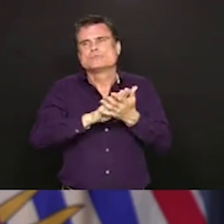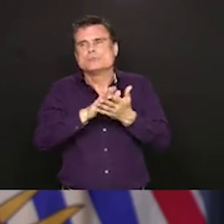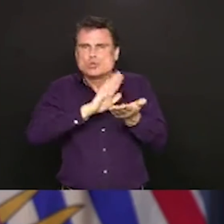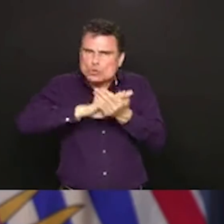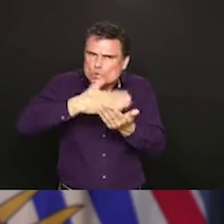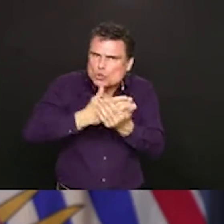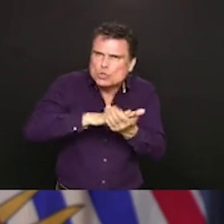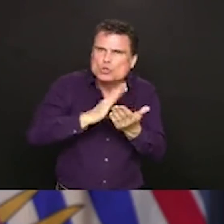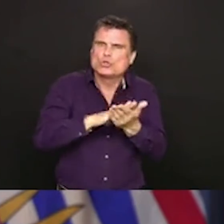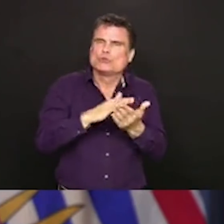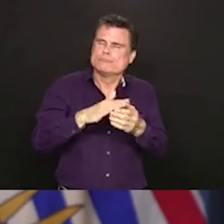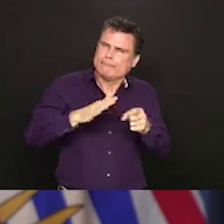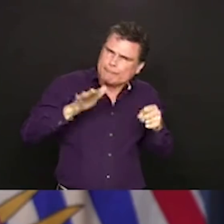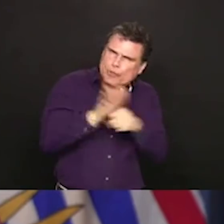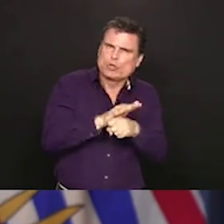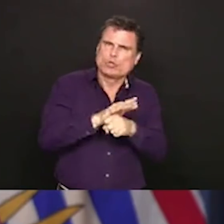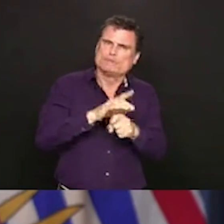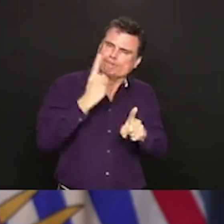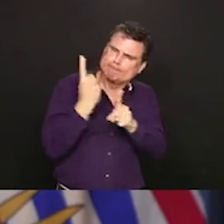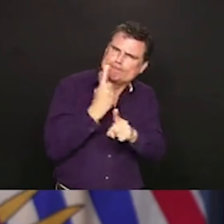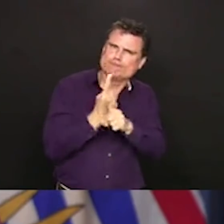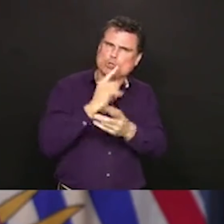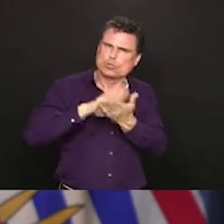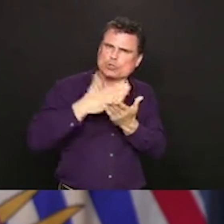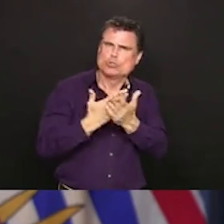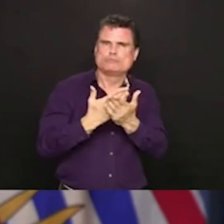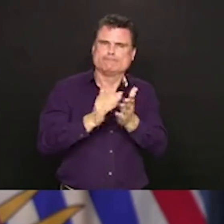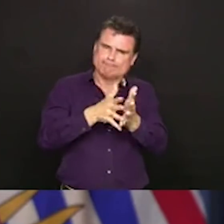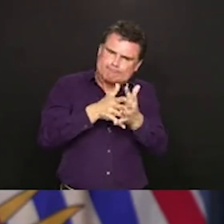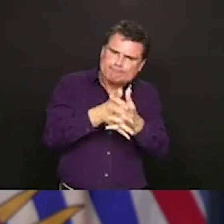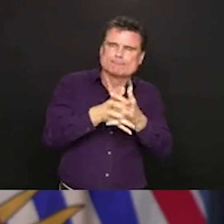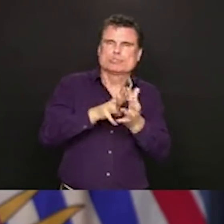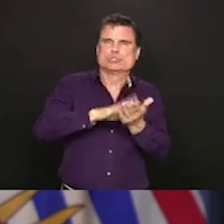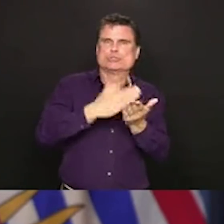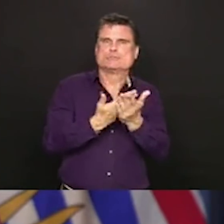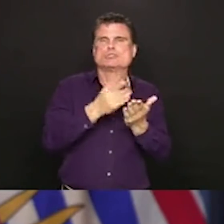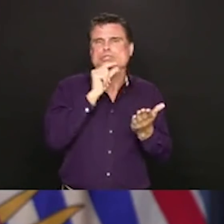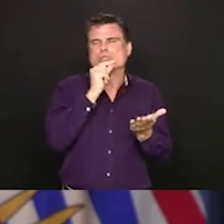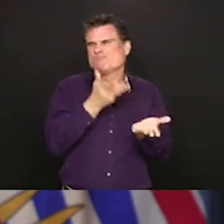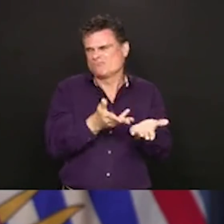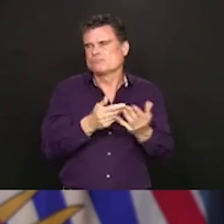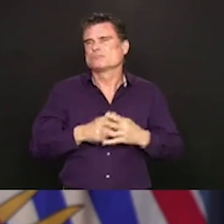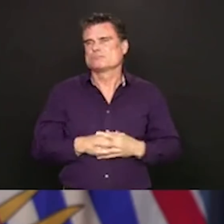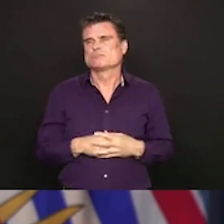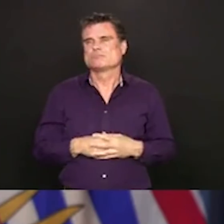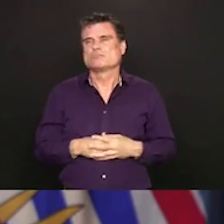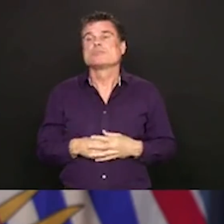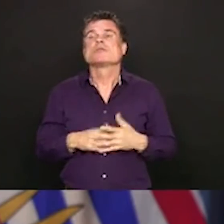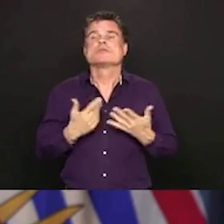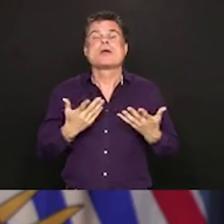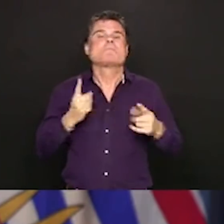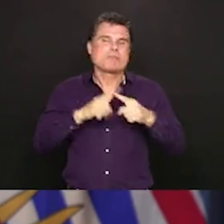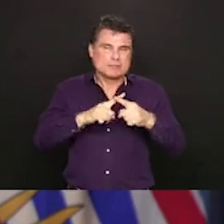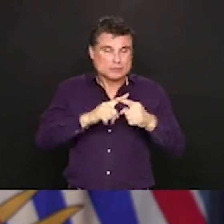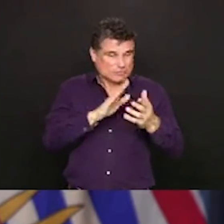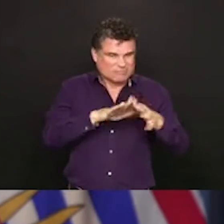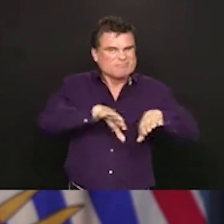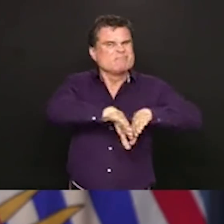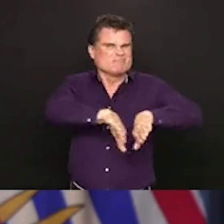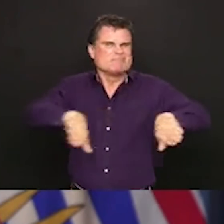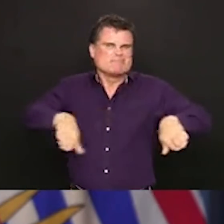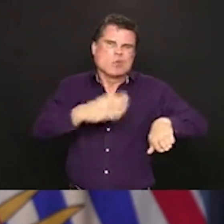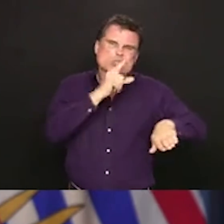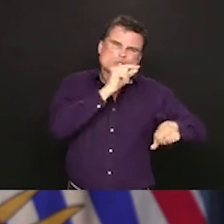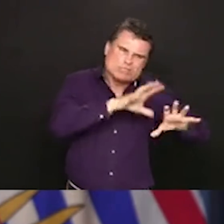I want to talk a little bit about our goal in public health in how we're moving forward in managing the pandemic here in British Columbia